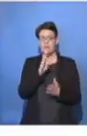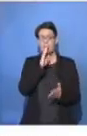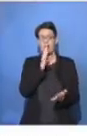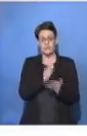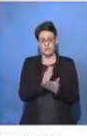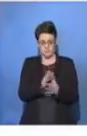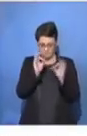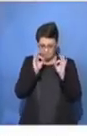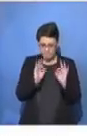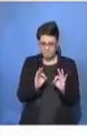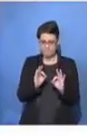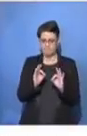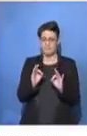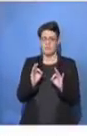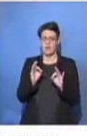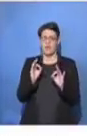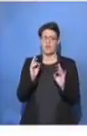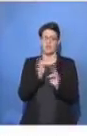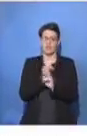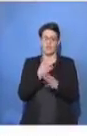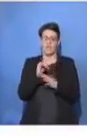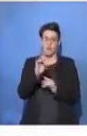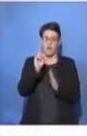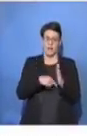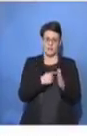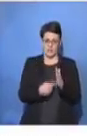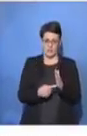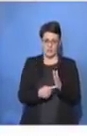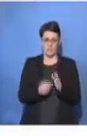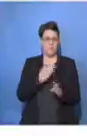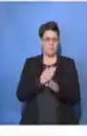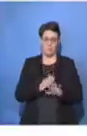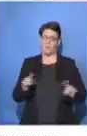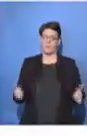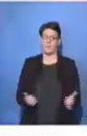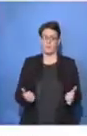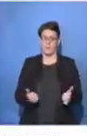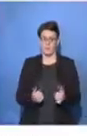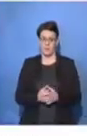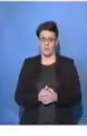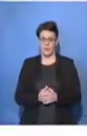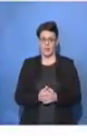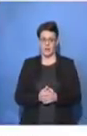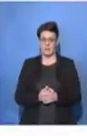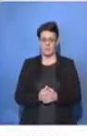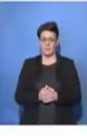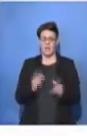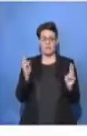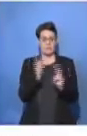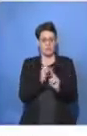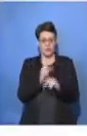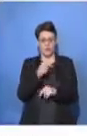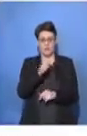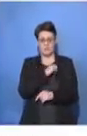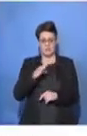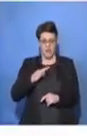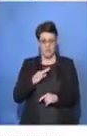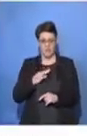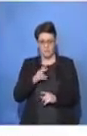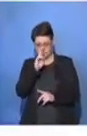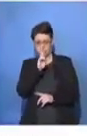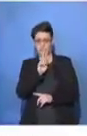ensure adequate security for the elections worked well. Security personnel were reported to